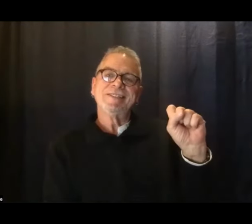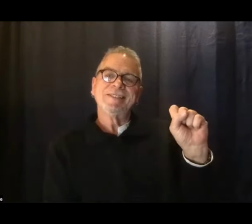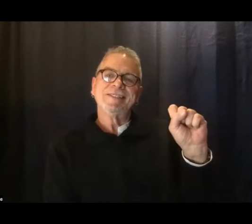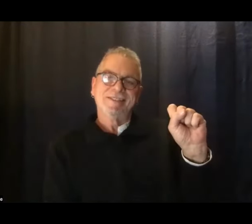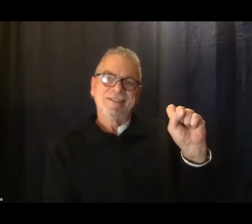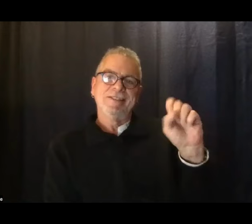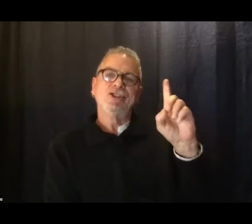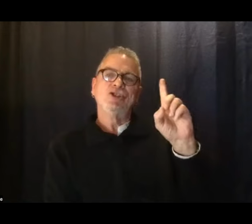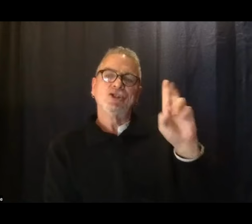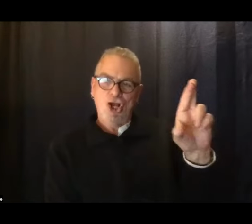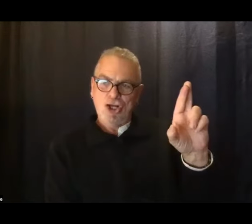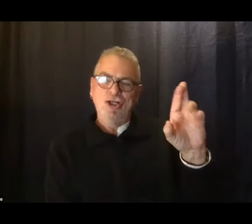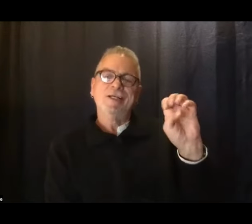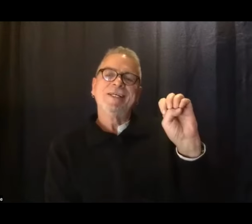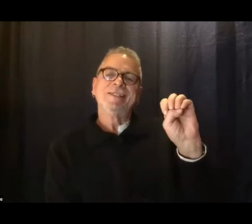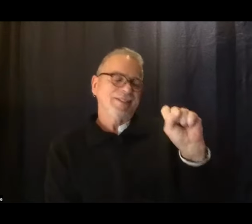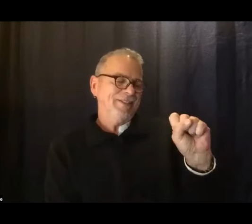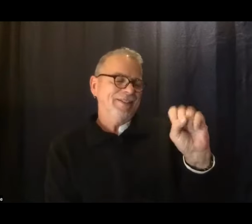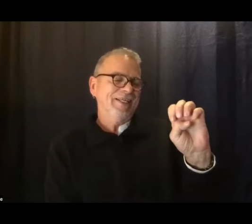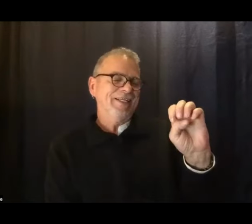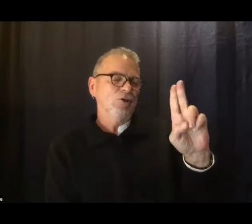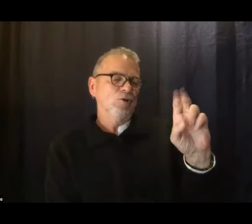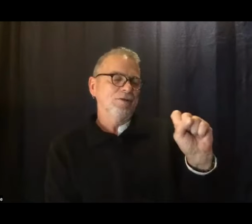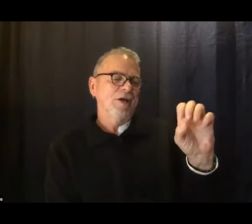Dr. Seuss. Dr.